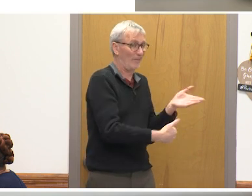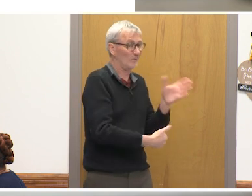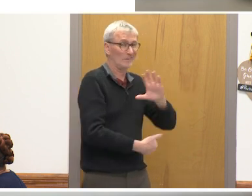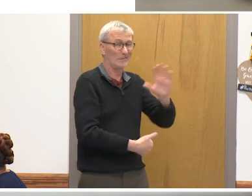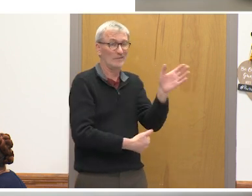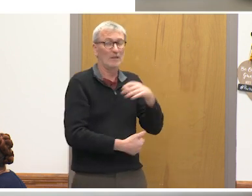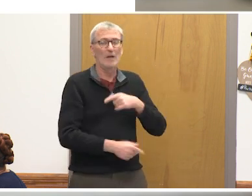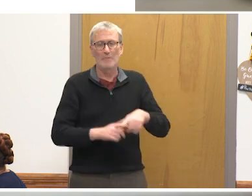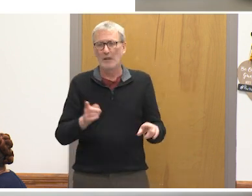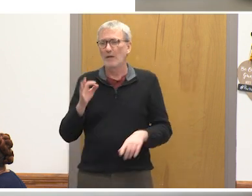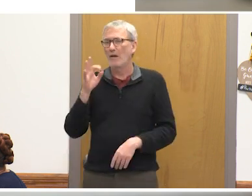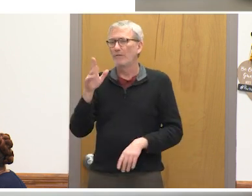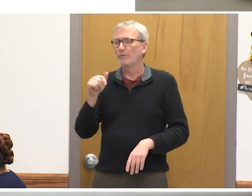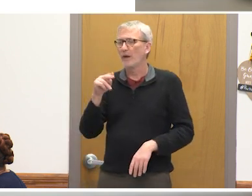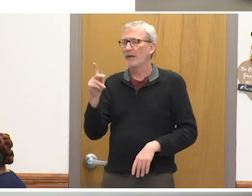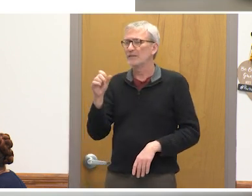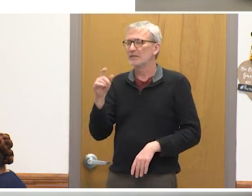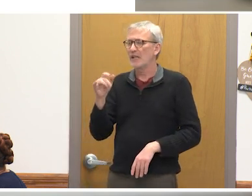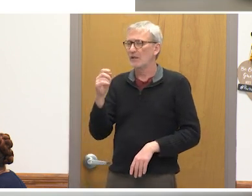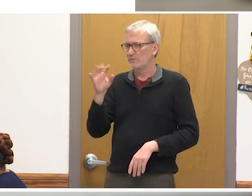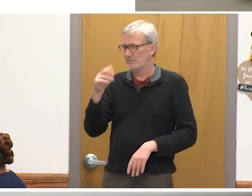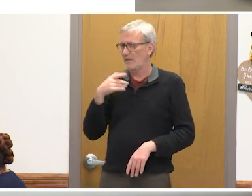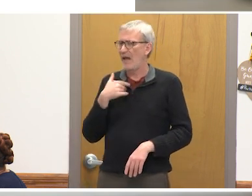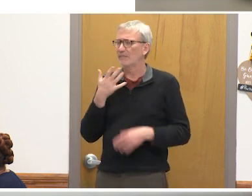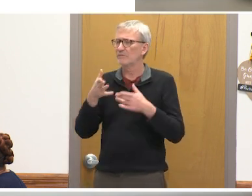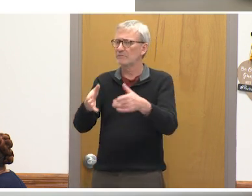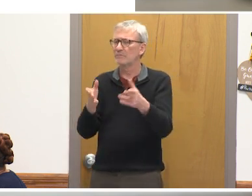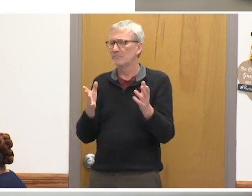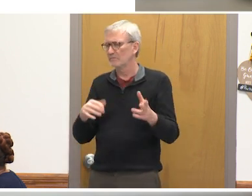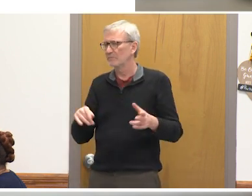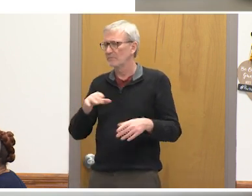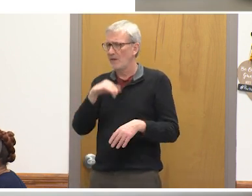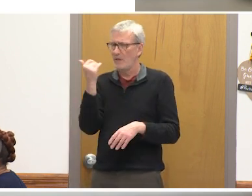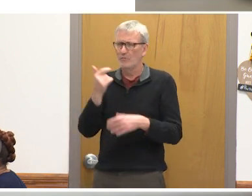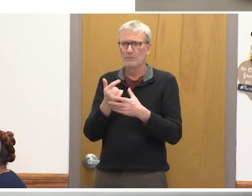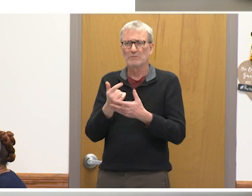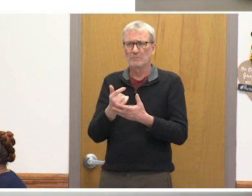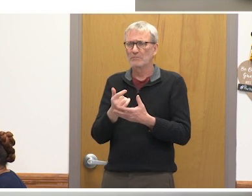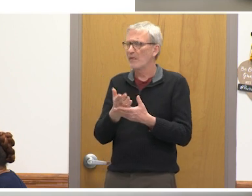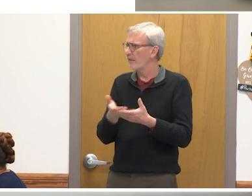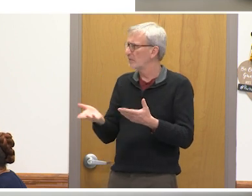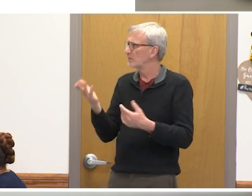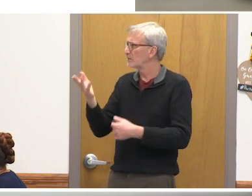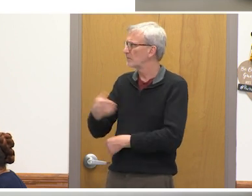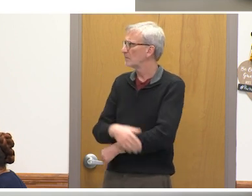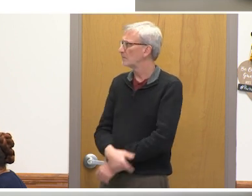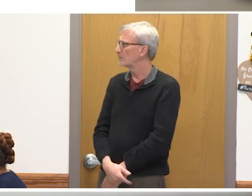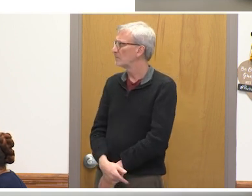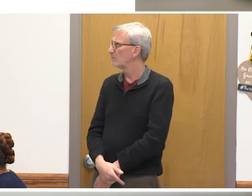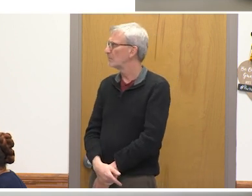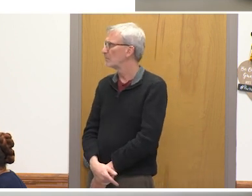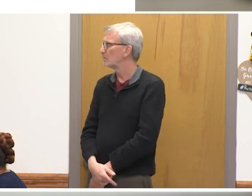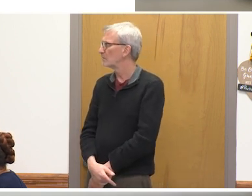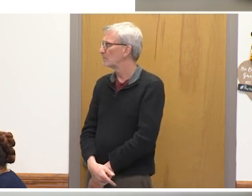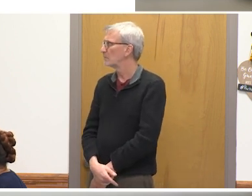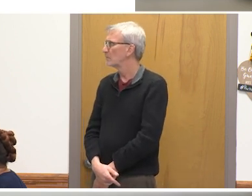on the Frankstown Avenue corridor, as well as the other improvements that I had previously